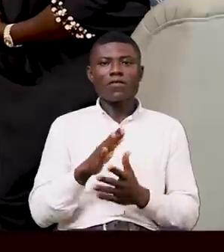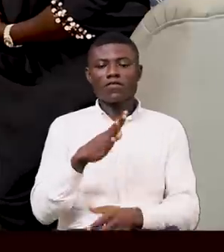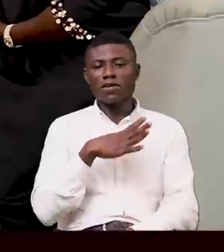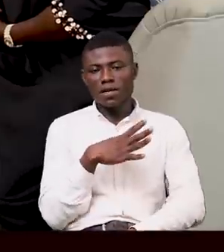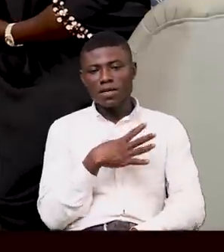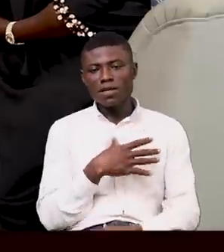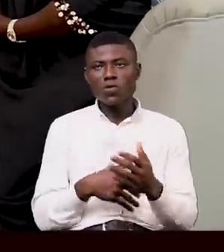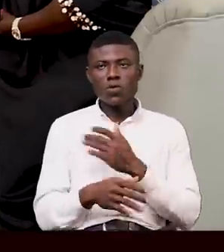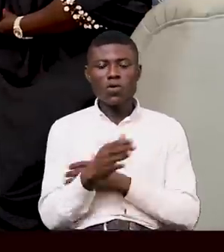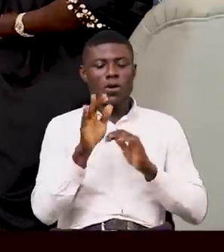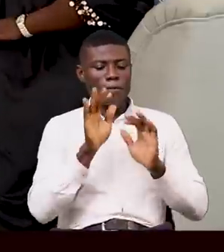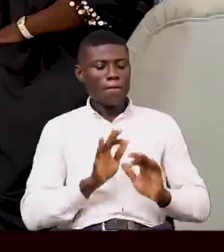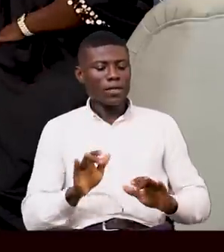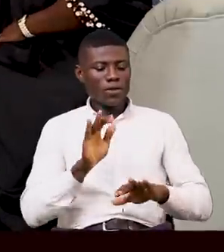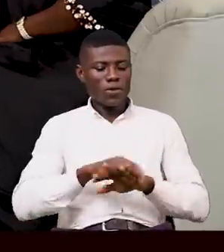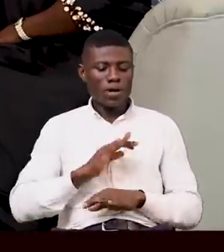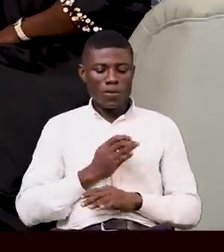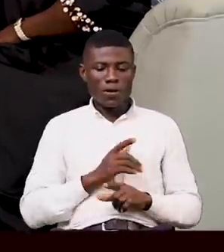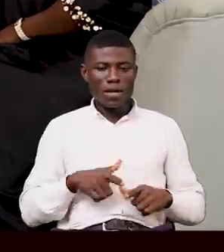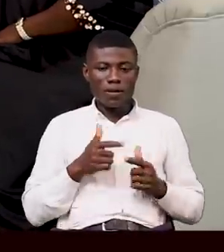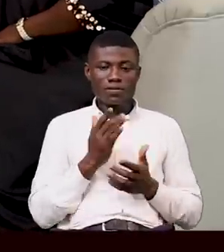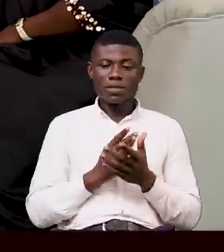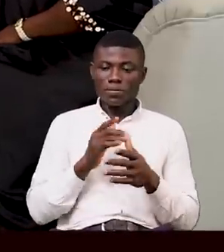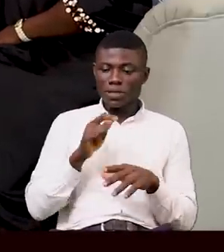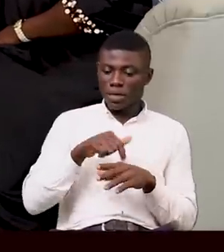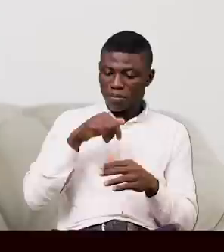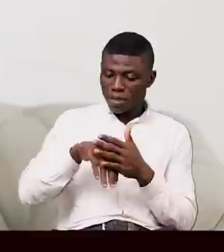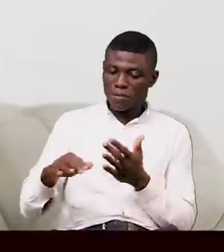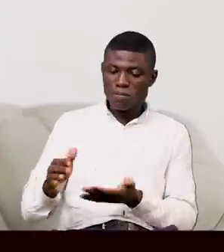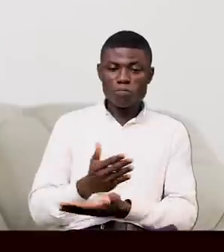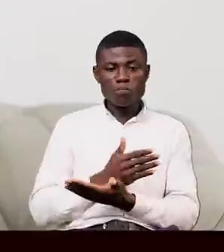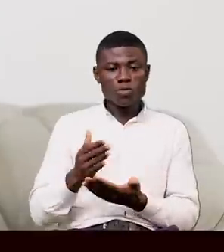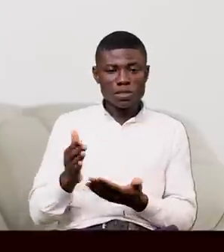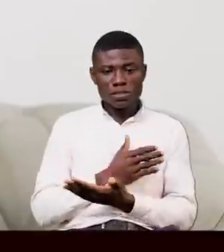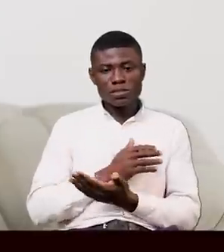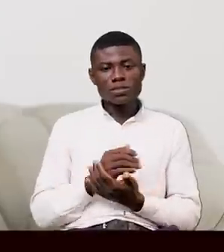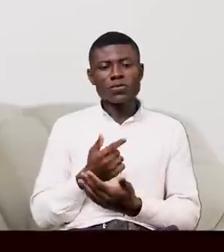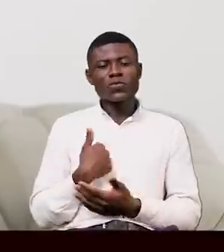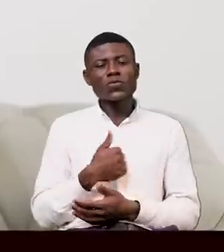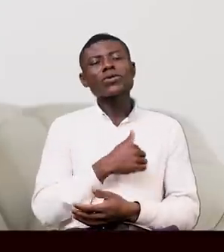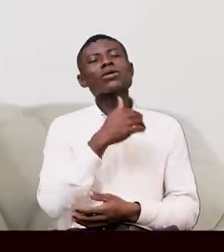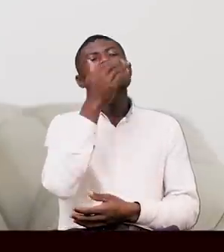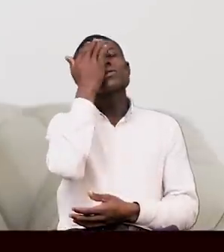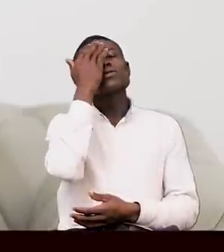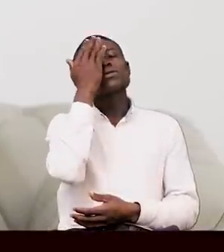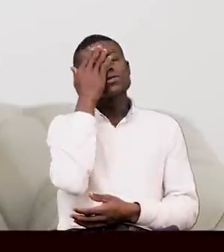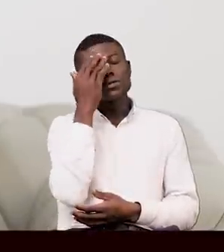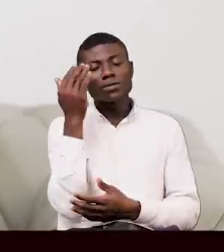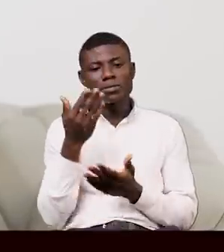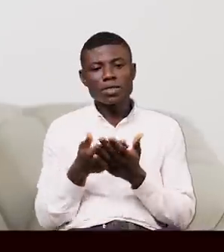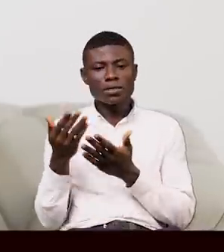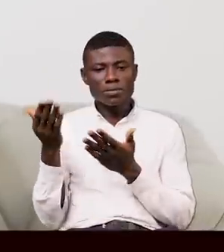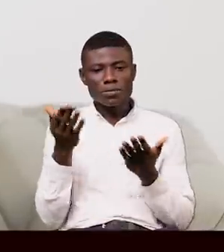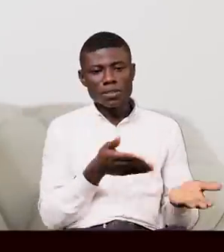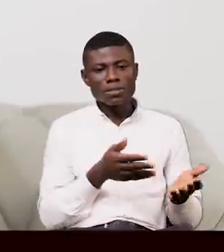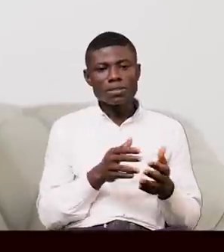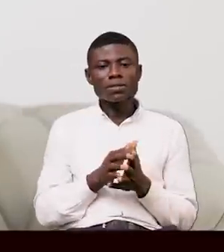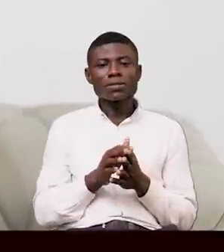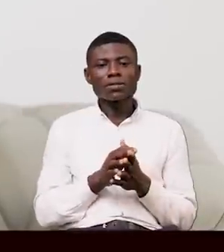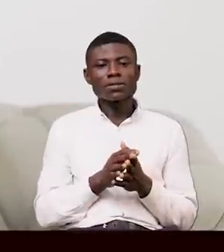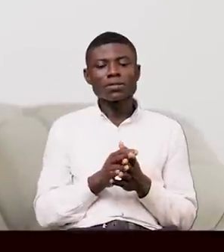awurade ho mobro yes e to dana adwum to emu yenim se e di sika kakra e ba